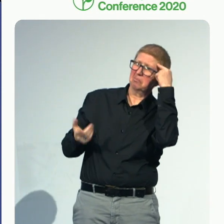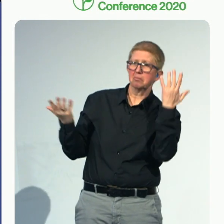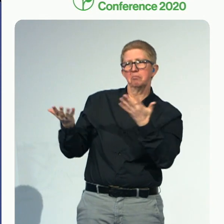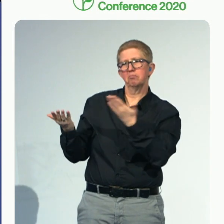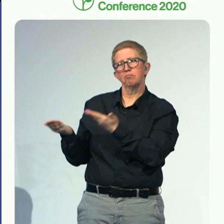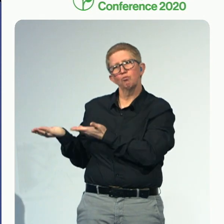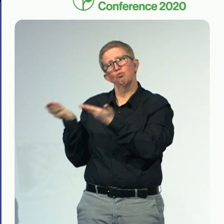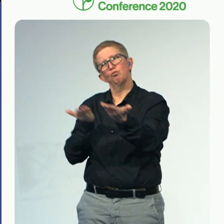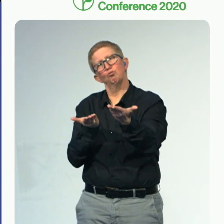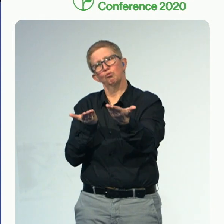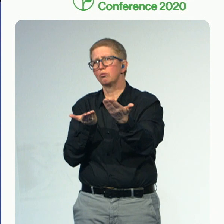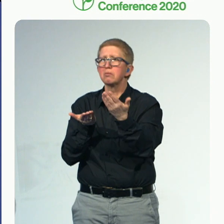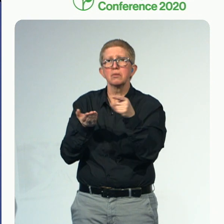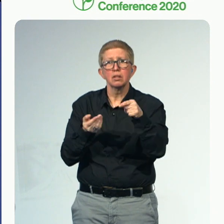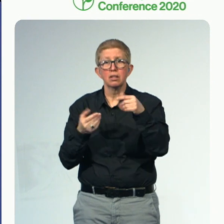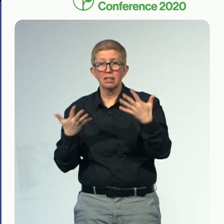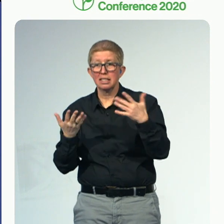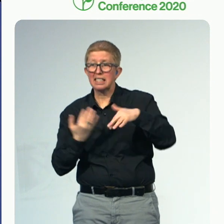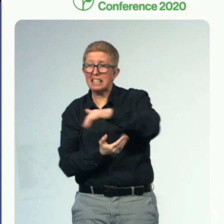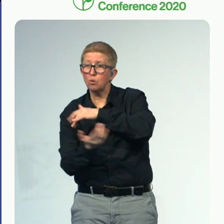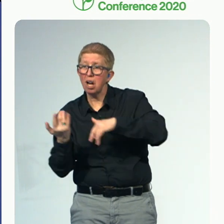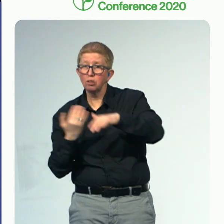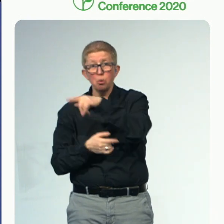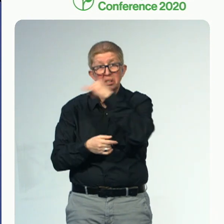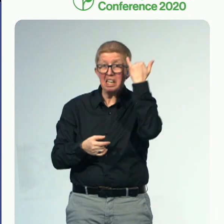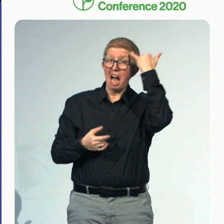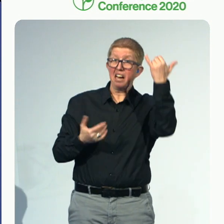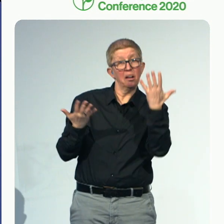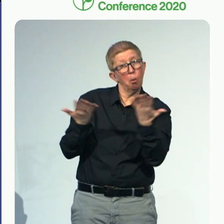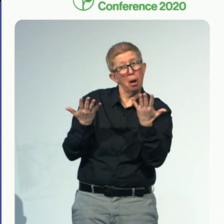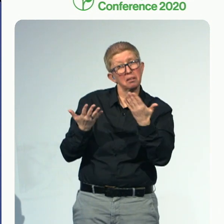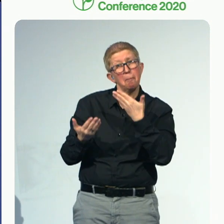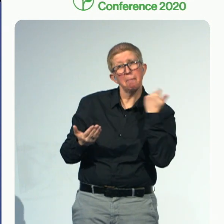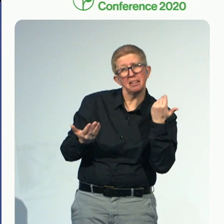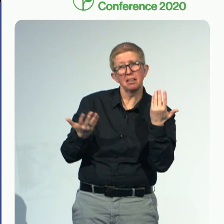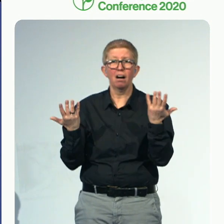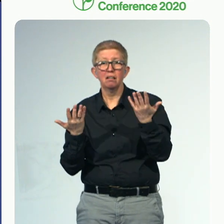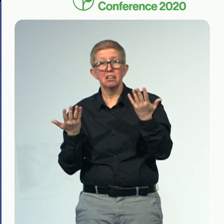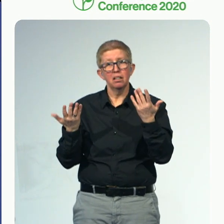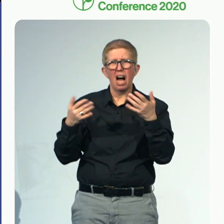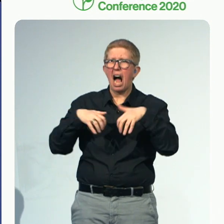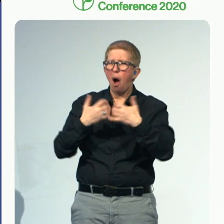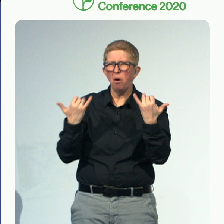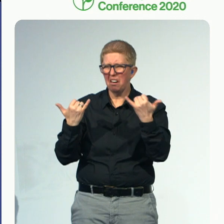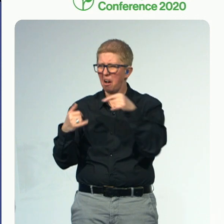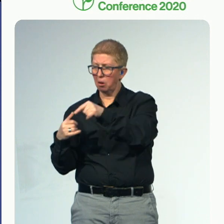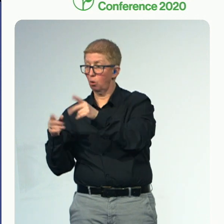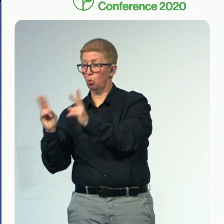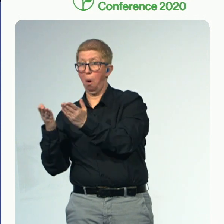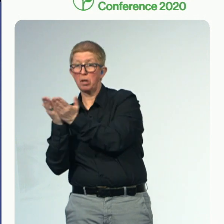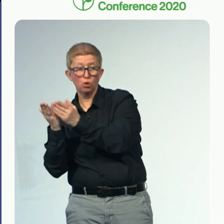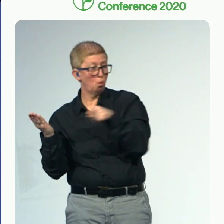mainstream and segregated systems at the same time to the common goal that we all share? Who wants to go